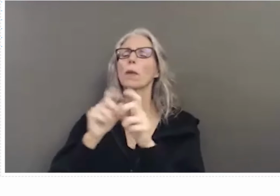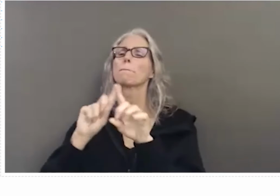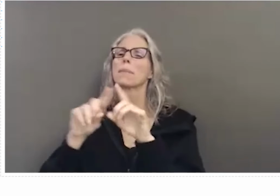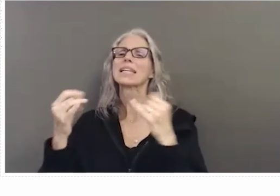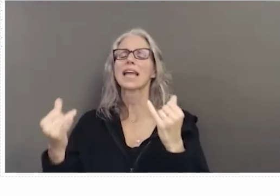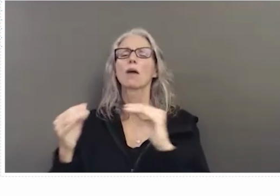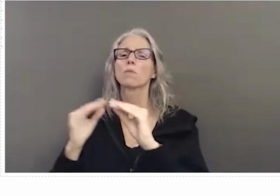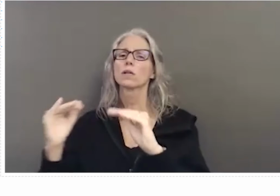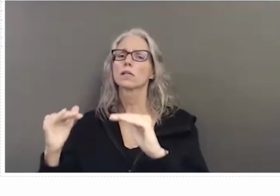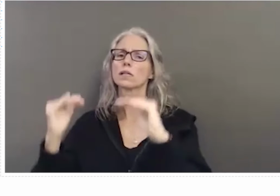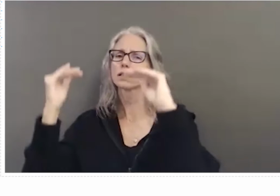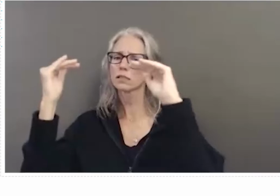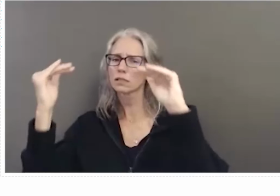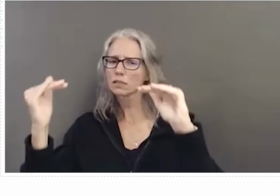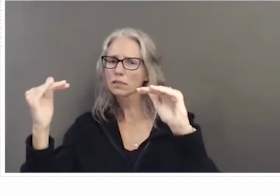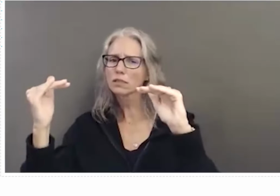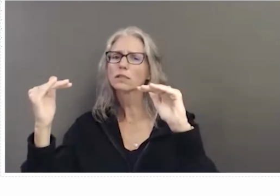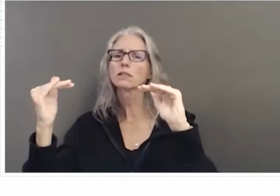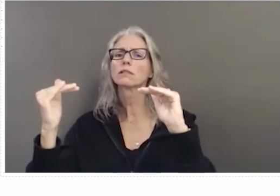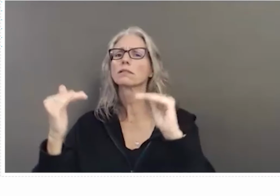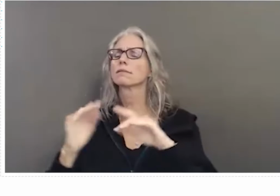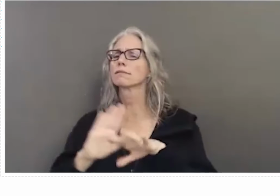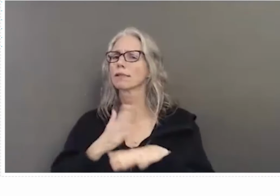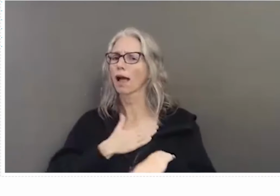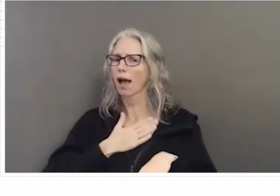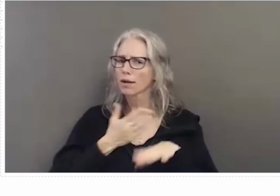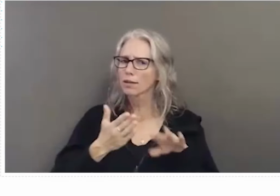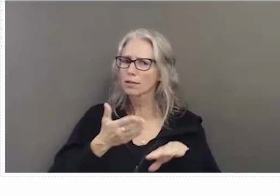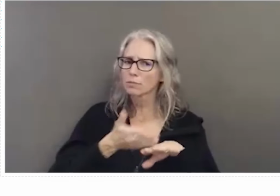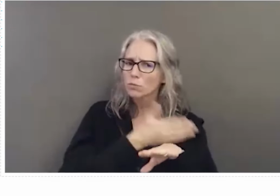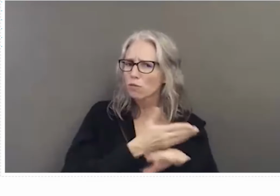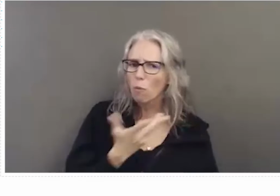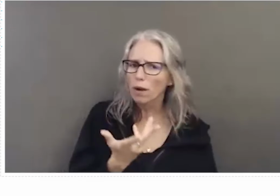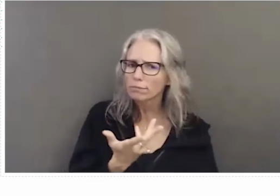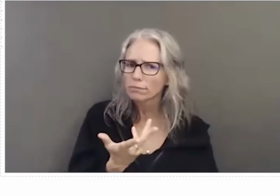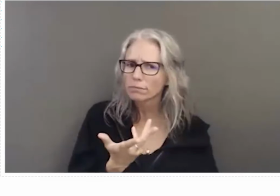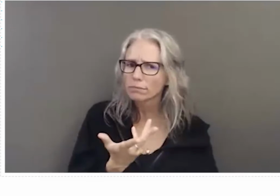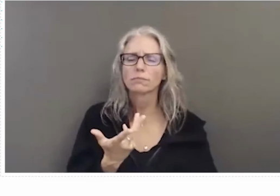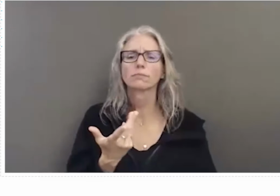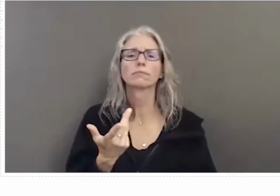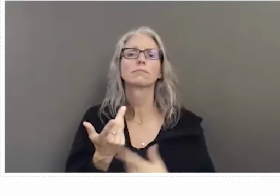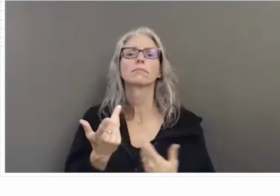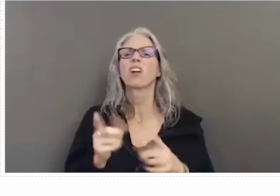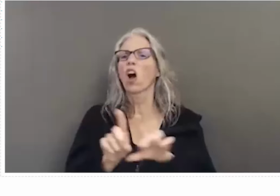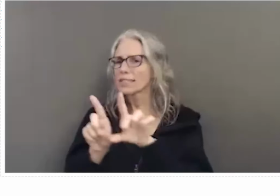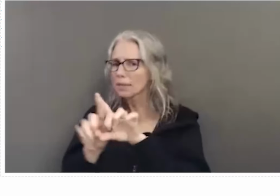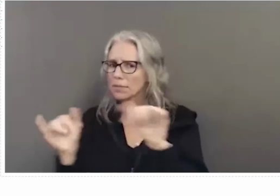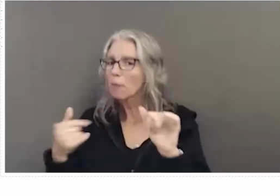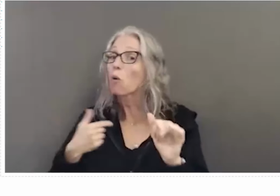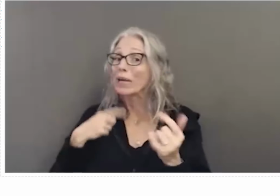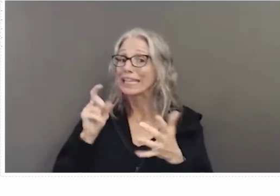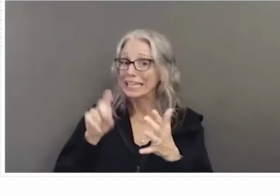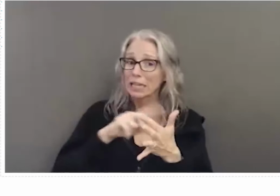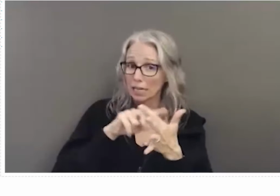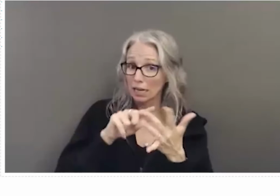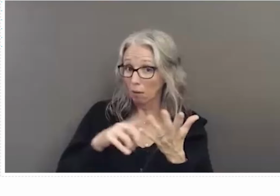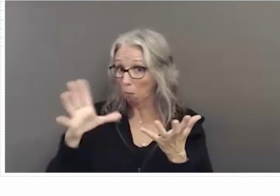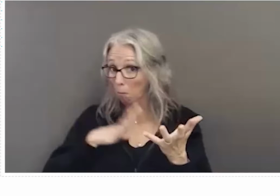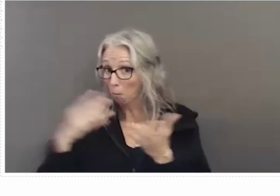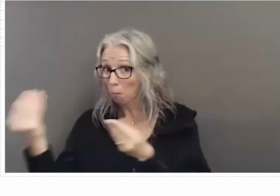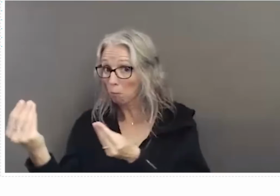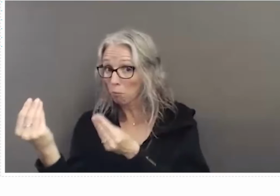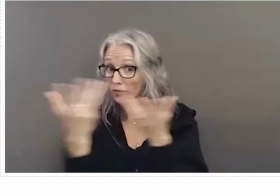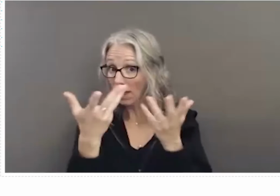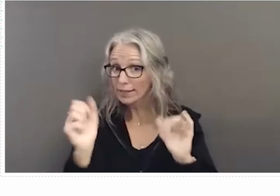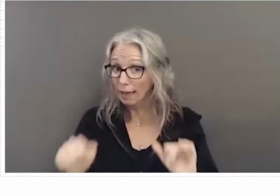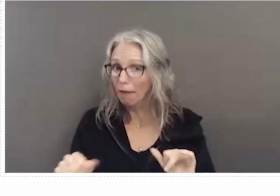improve on both ends. We need more of this or more of that, and same with our partners and us. Probably what